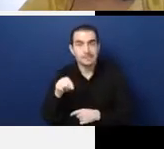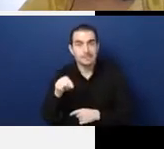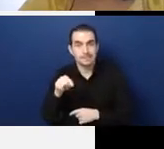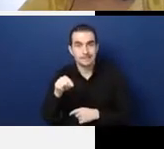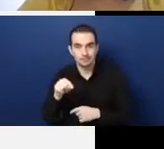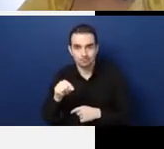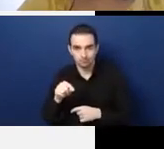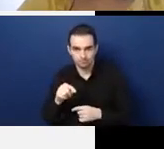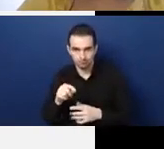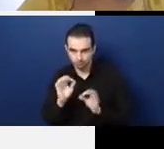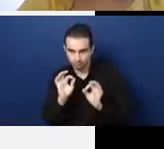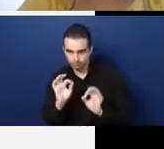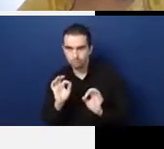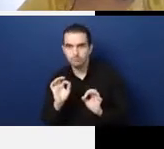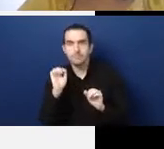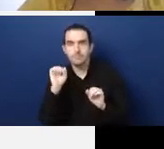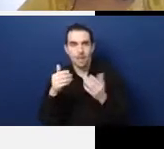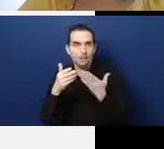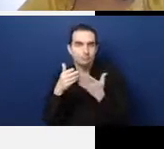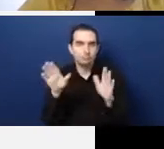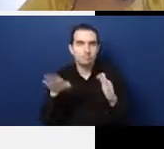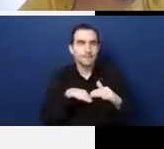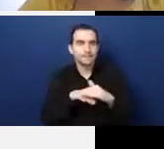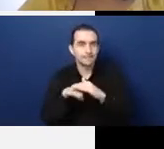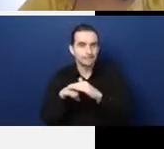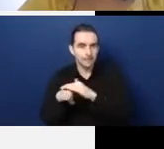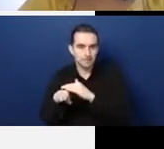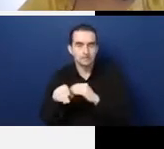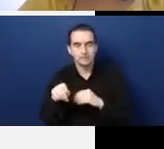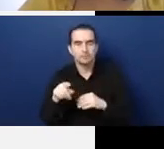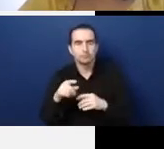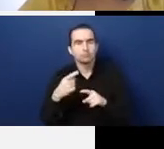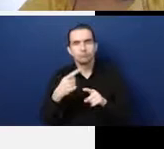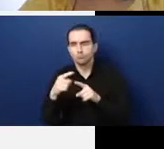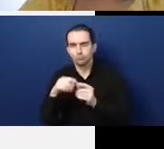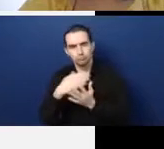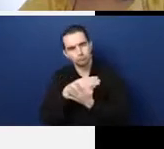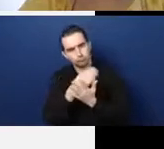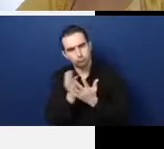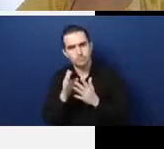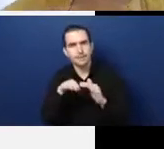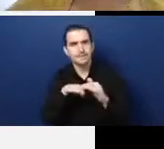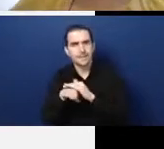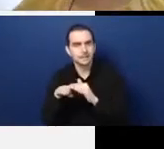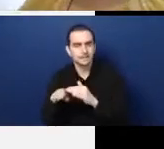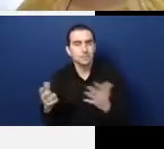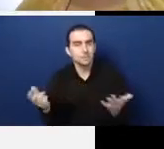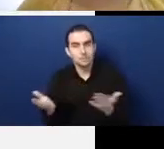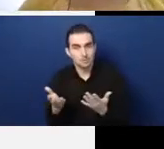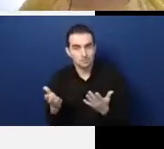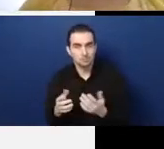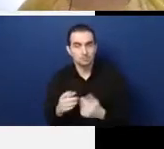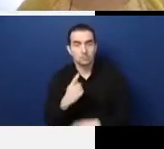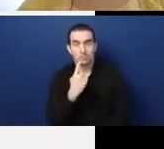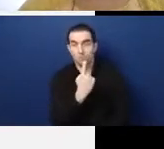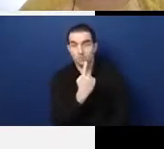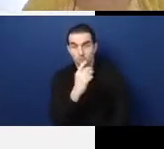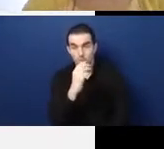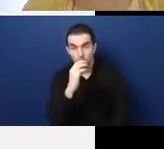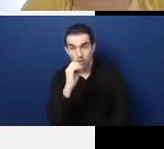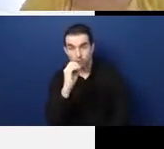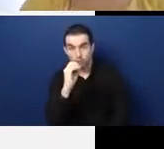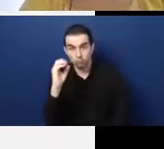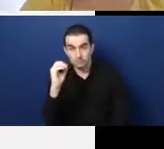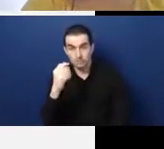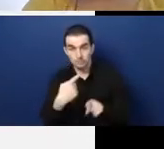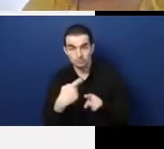languages, so that people within different countries, within different who speak different languages, can be able